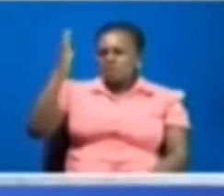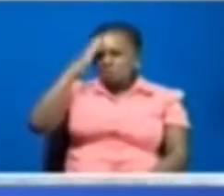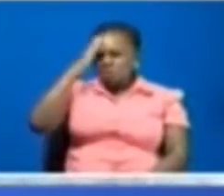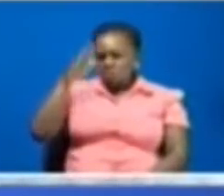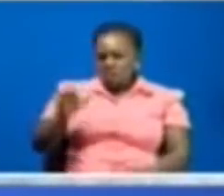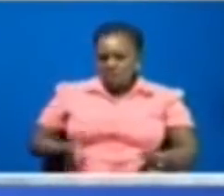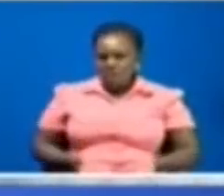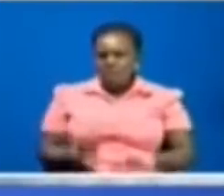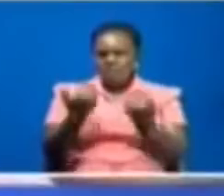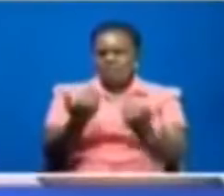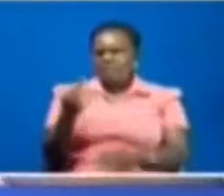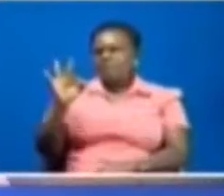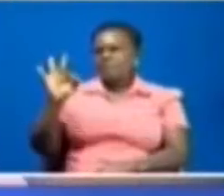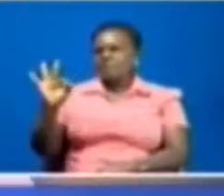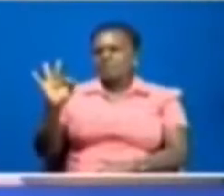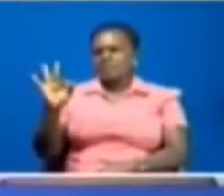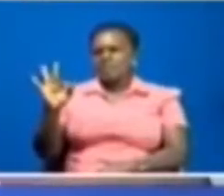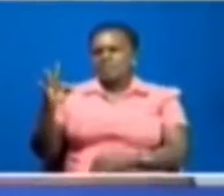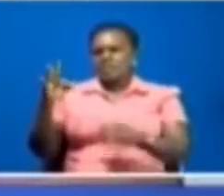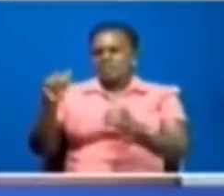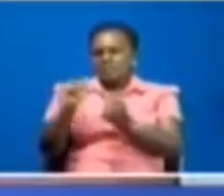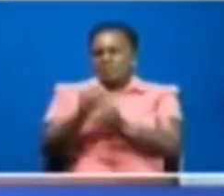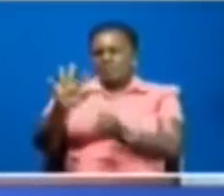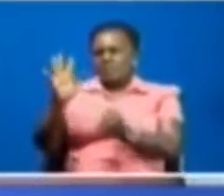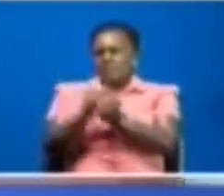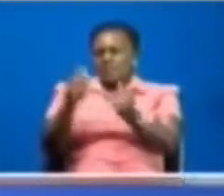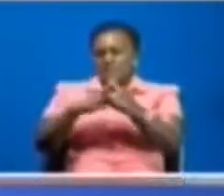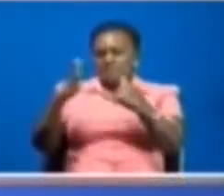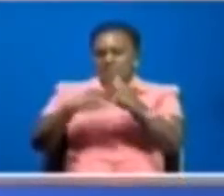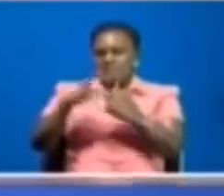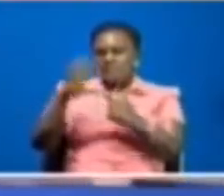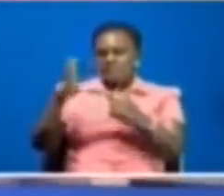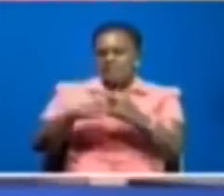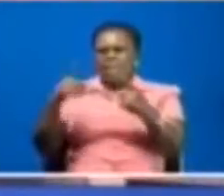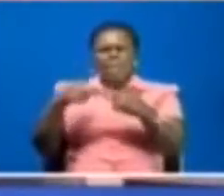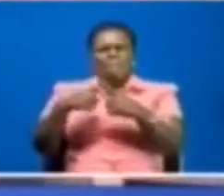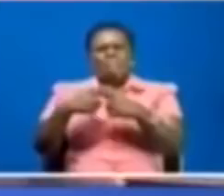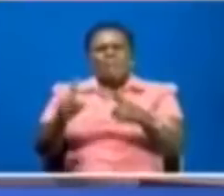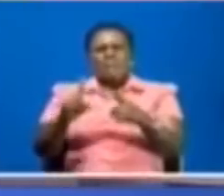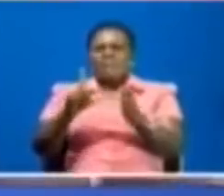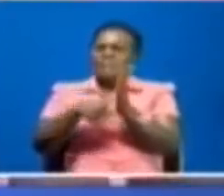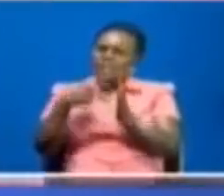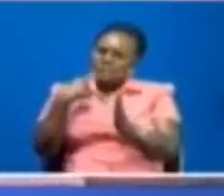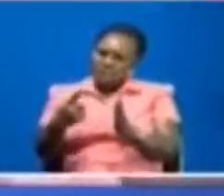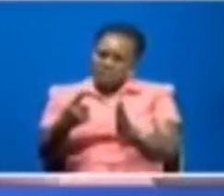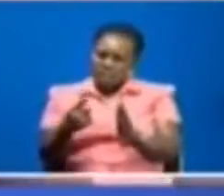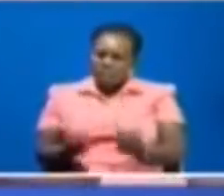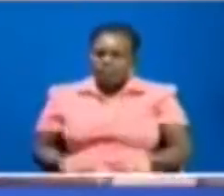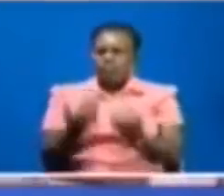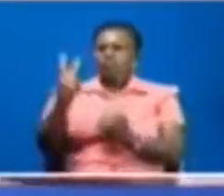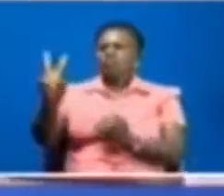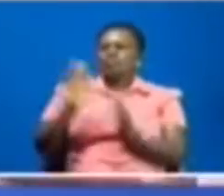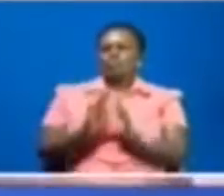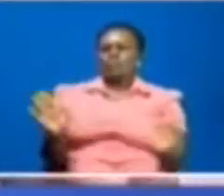was to give birth to triplets on August 15, 1999. But she would be informed that she gave birth to twin